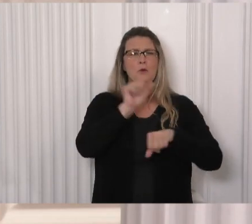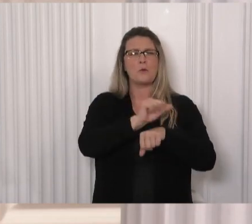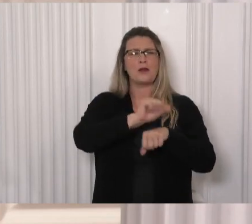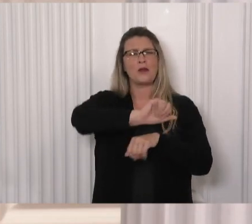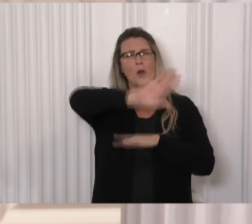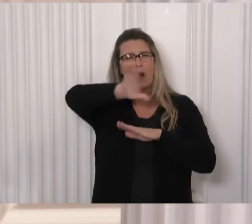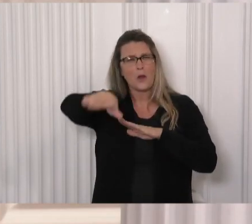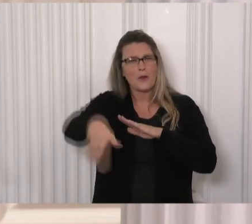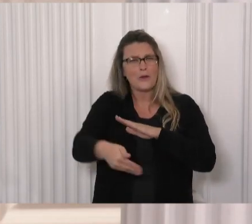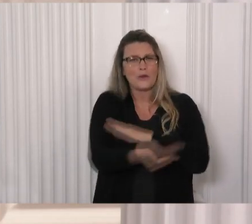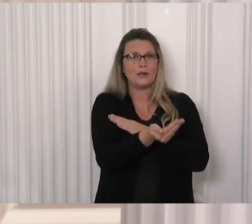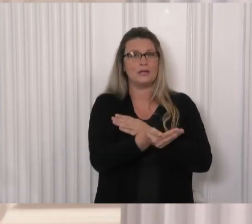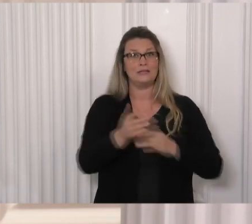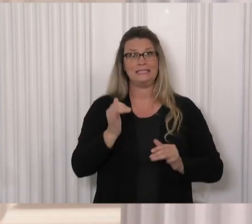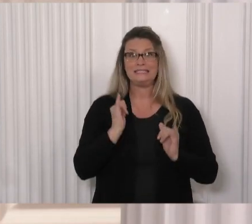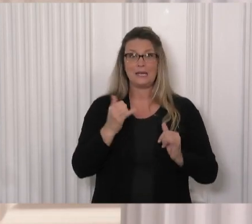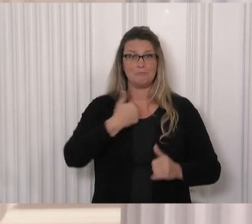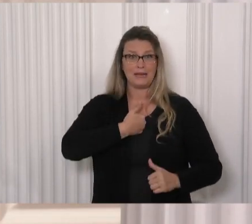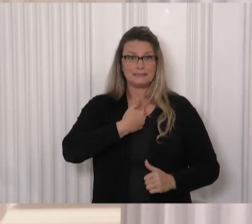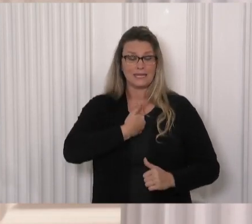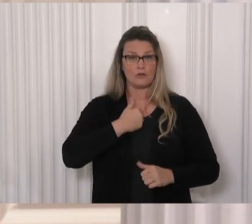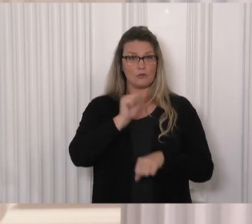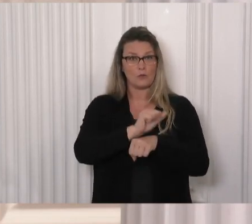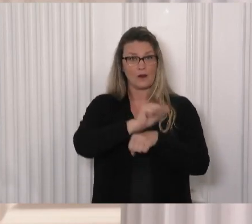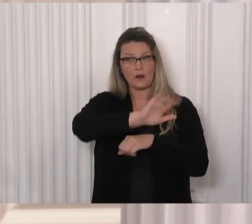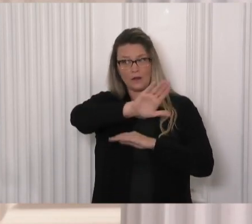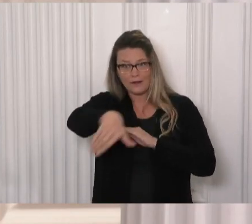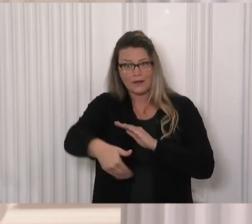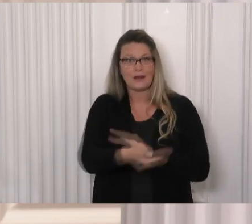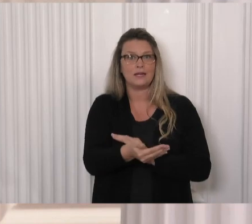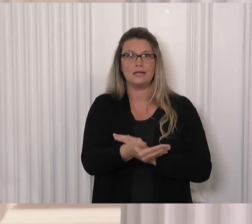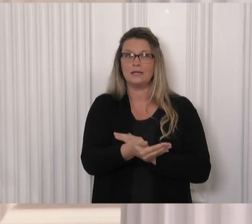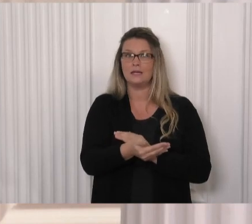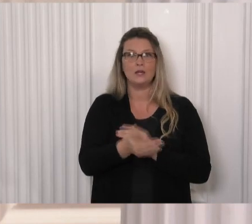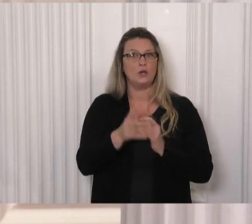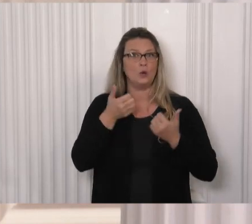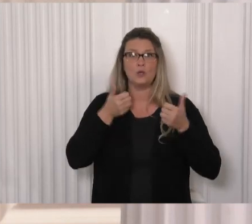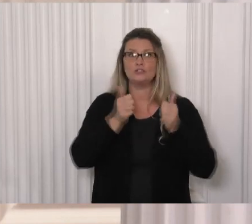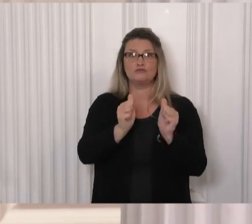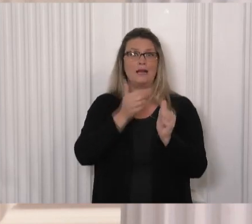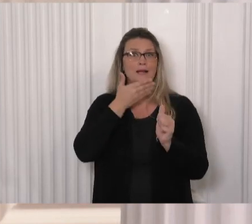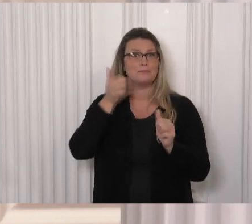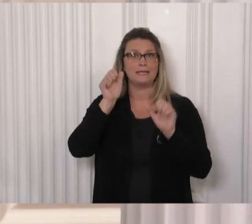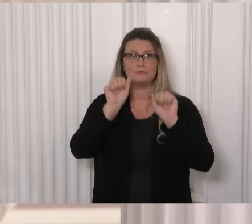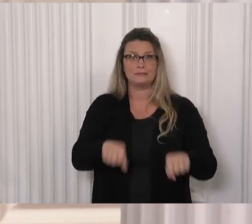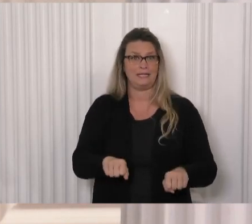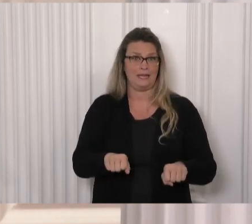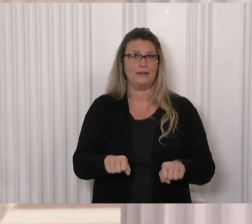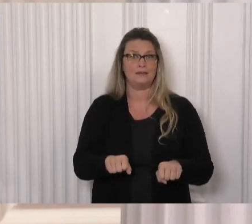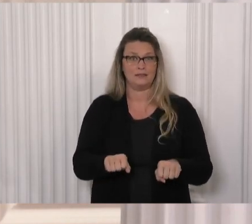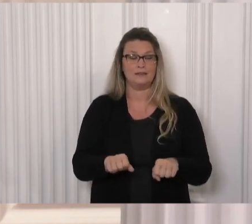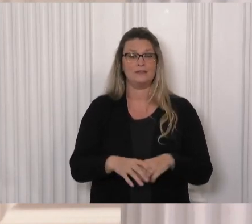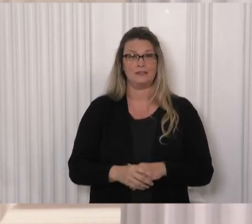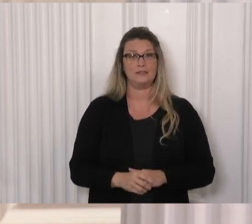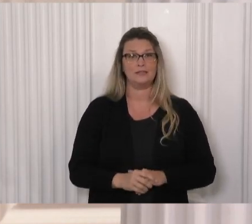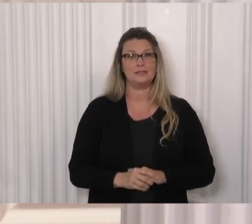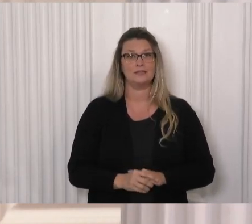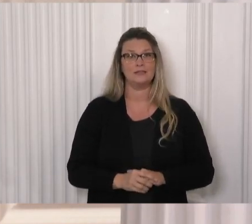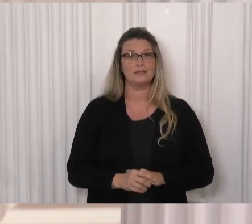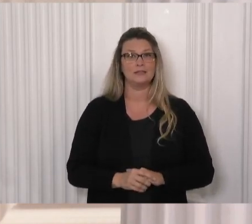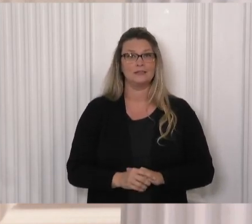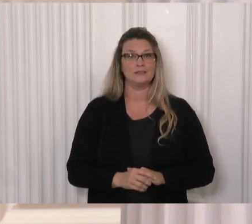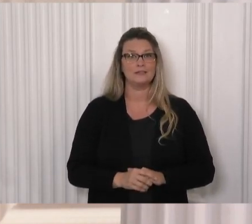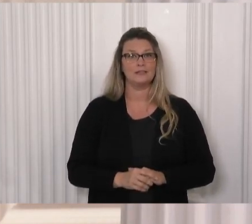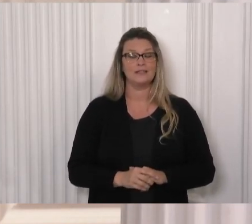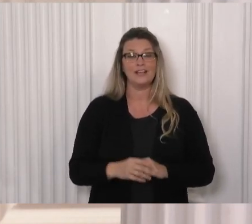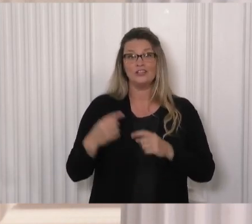clock, as well as myself, and we're on it, and we're on it as best we possibly can. We've done